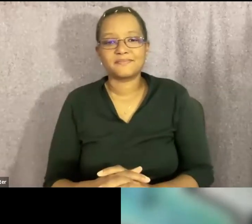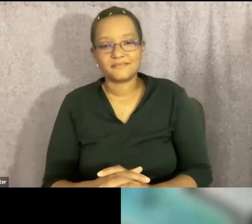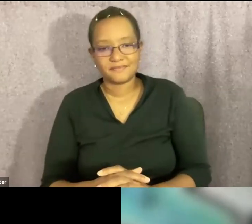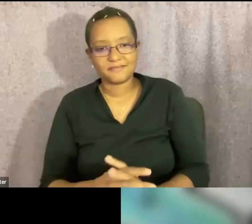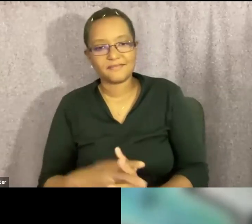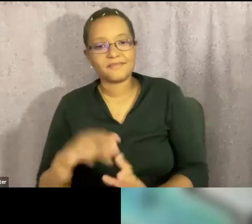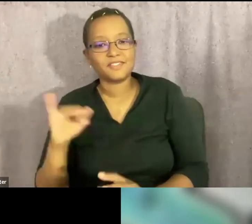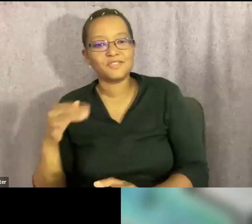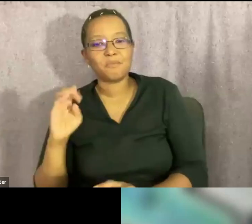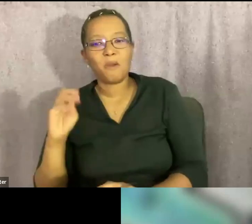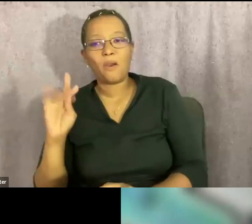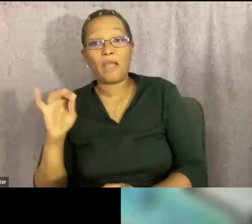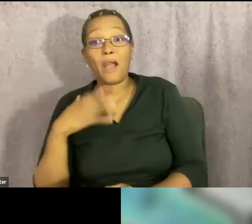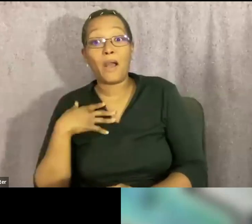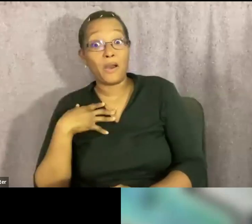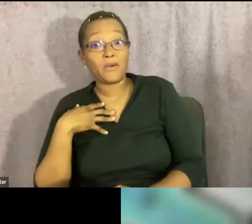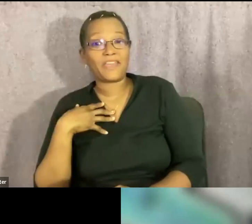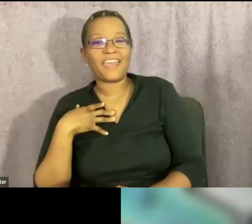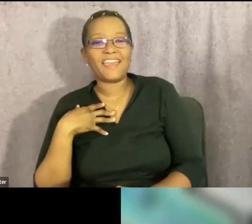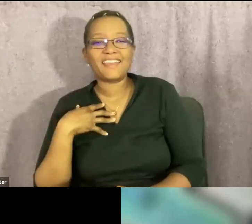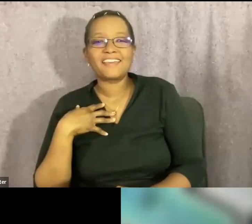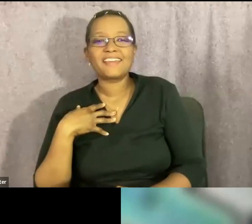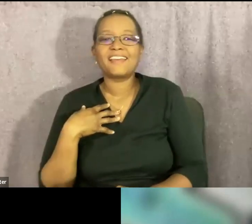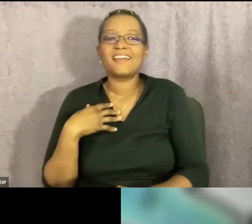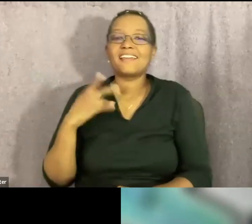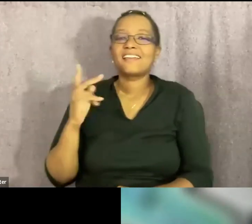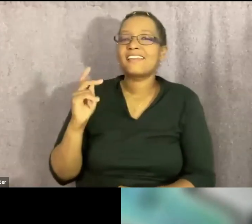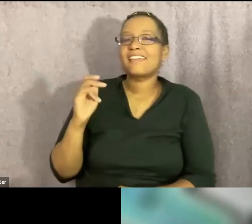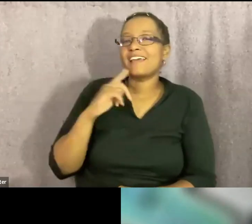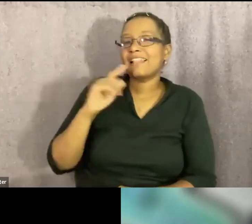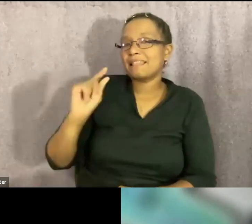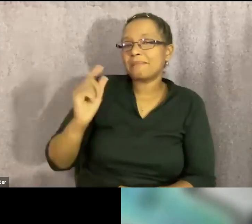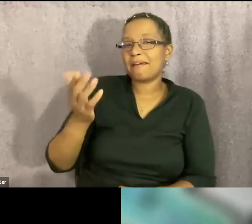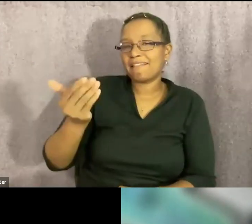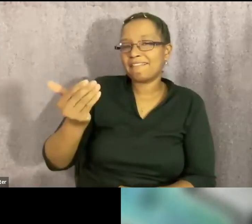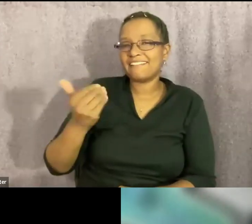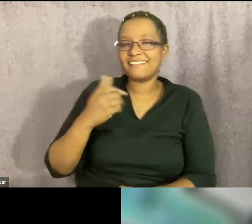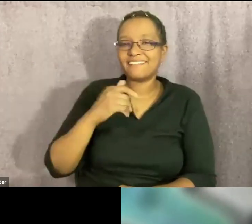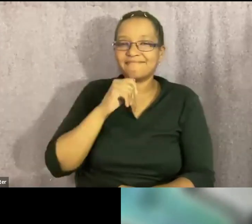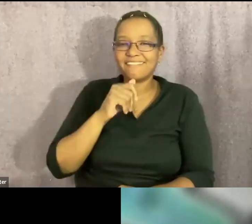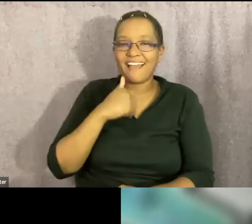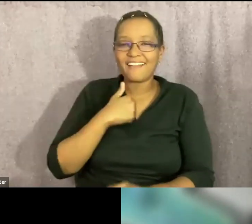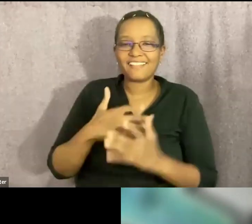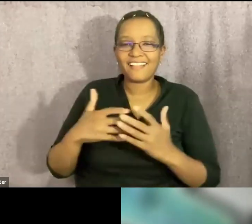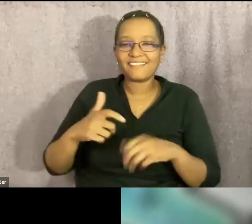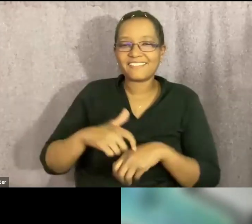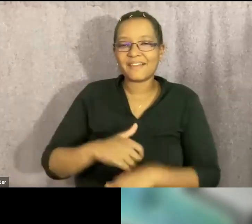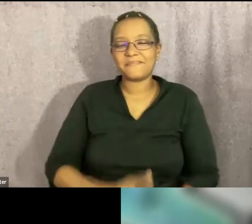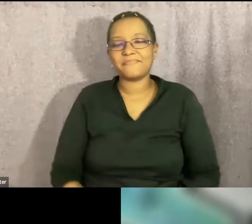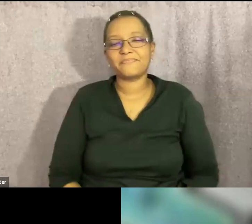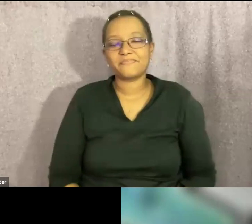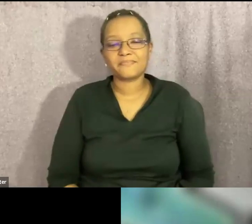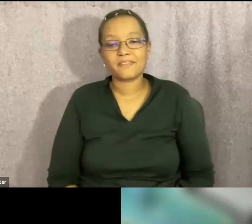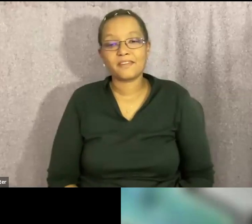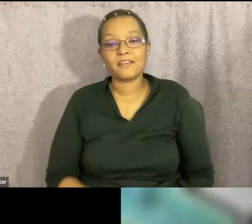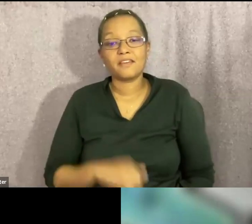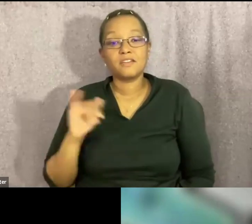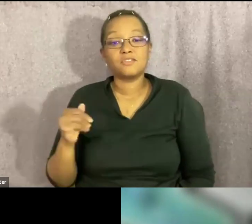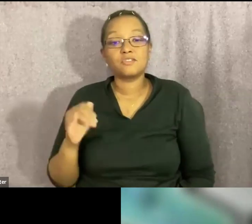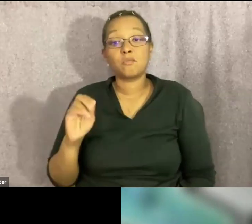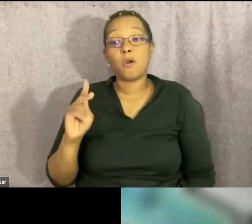needs are not being considered, when folks aren't trying to work from the margins and go in. And so